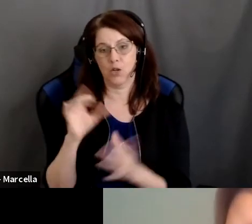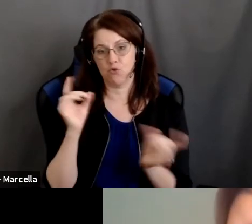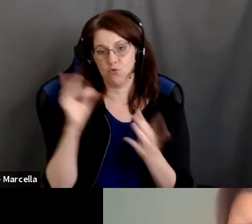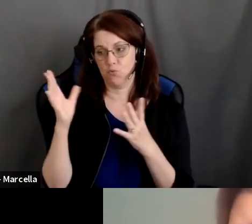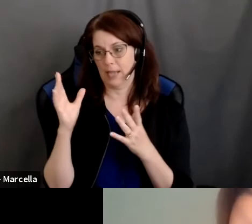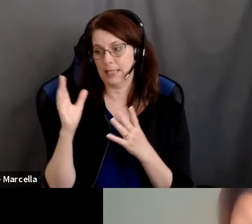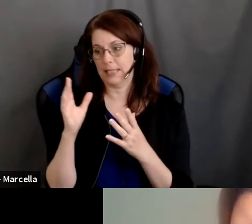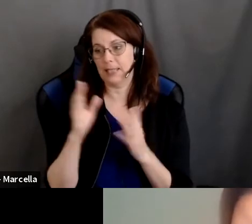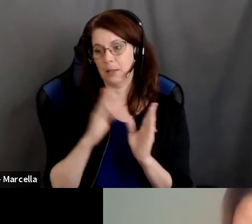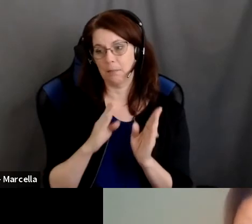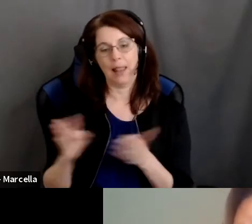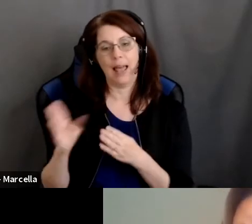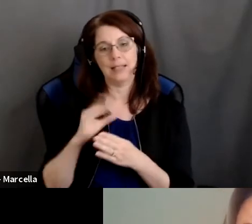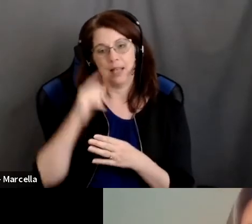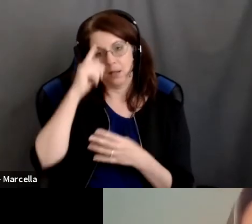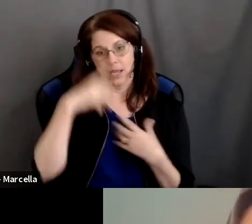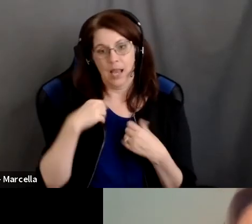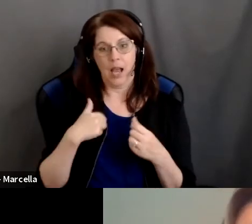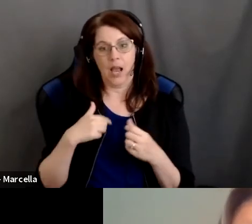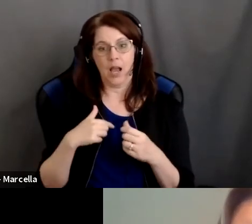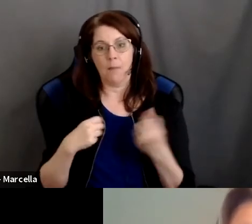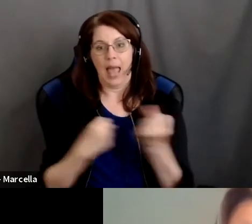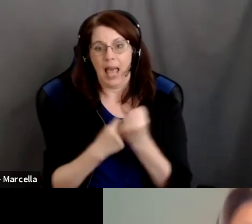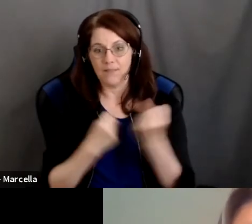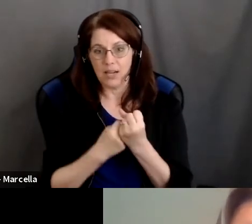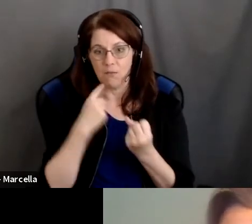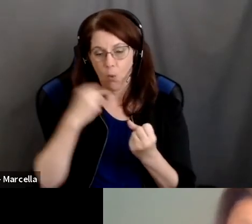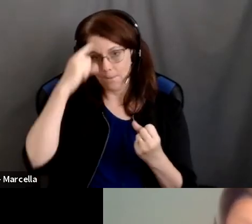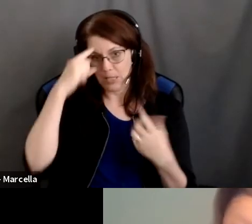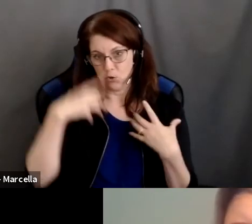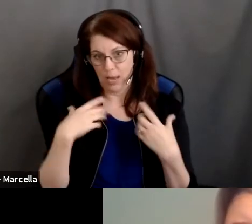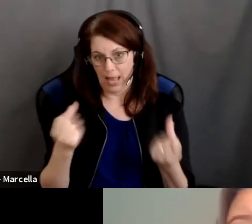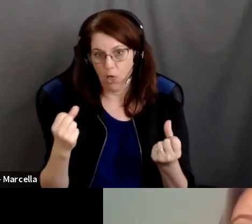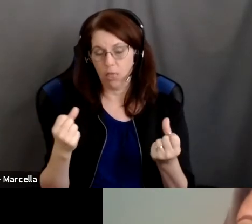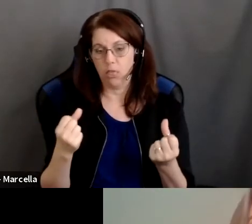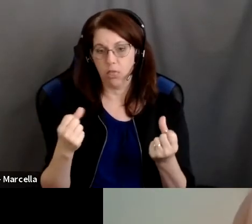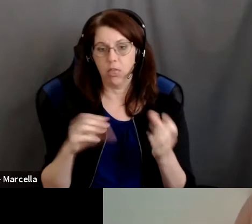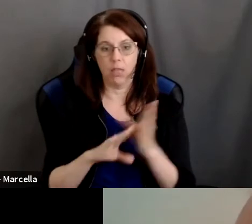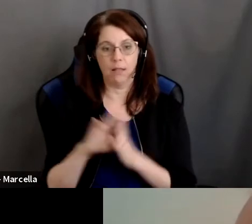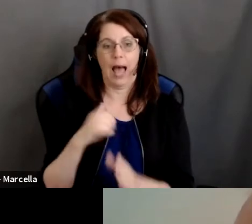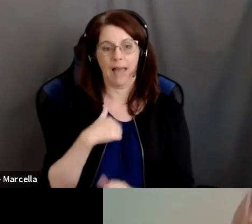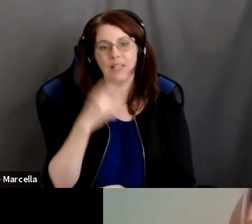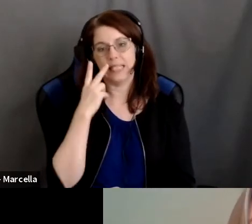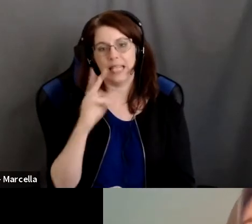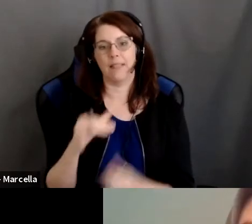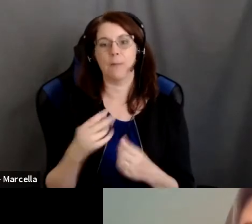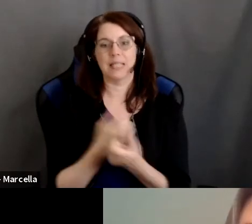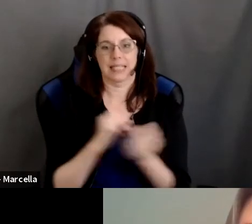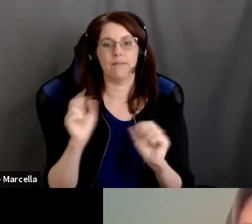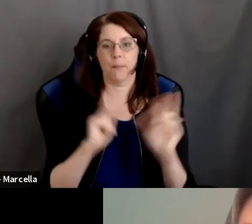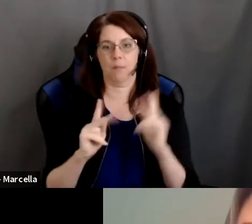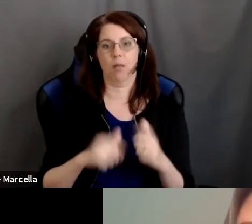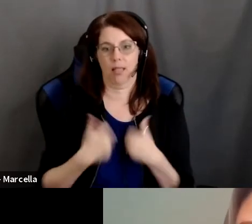health advance directives. I'm a tremendous advocate for mental health advance directives and crisis plans. I have literally seen them save people's